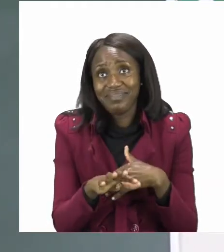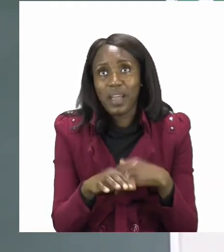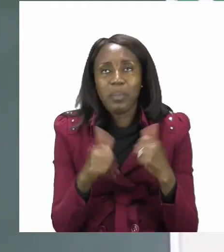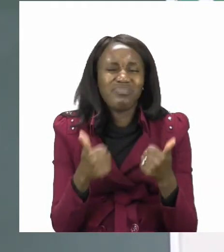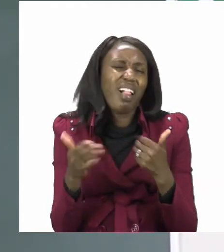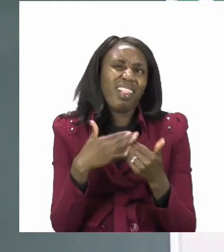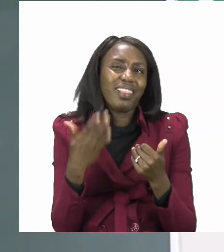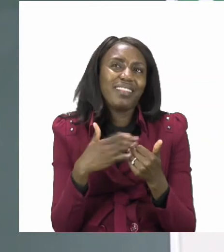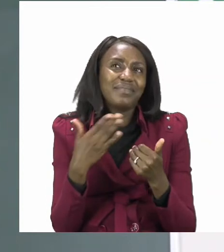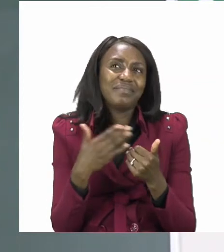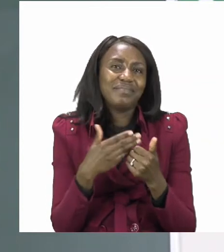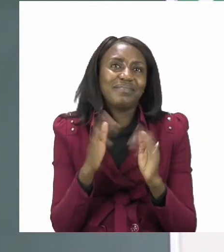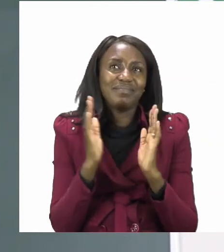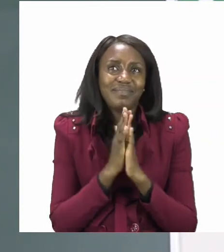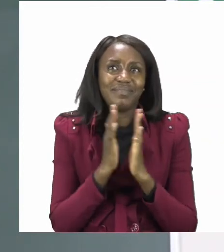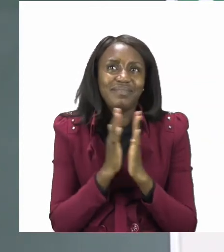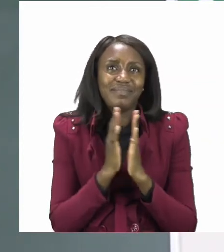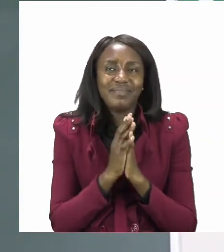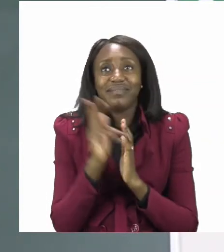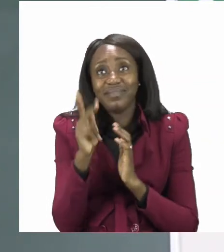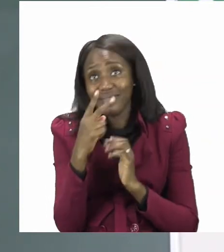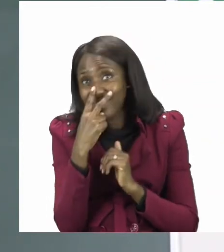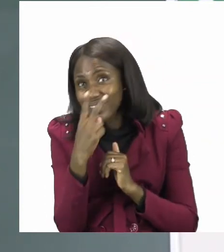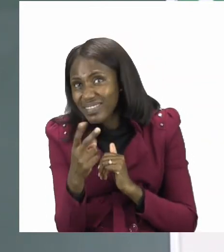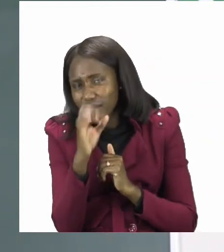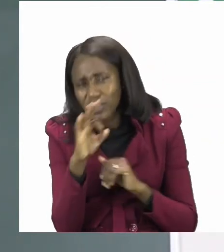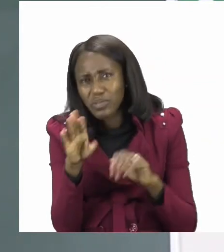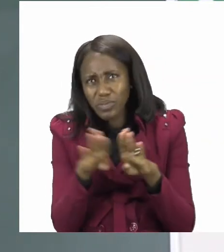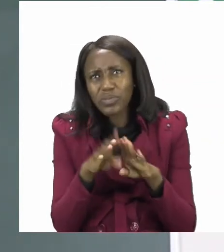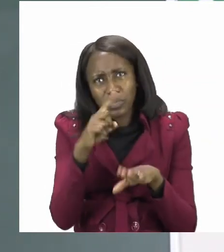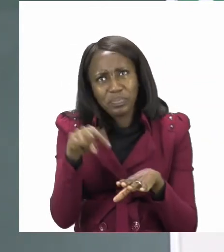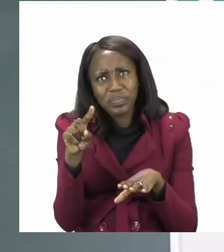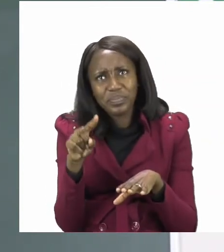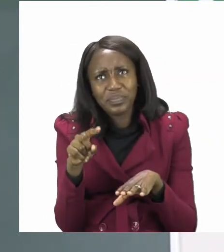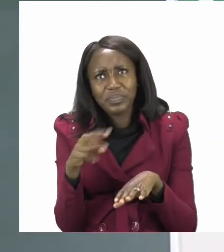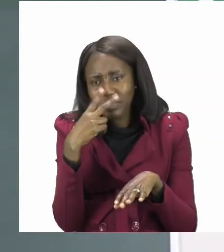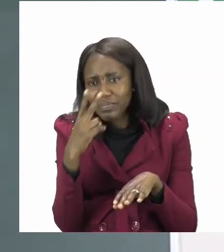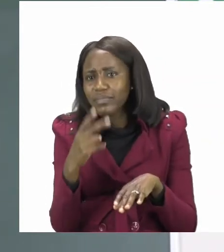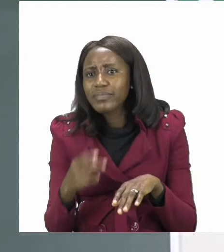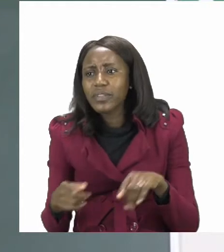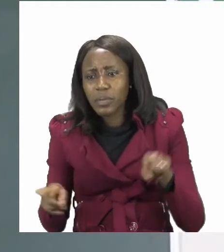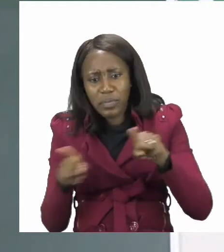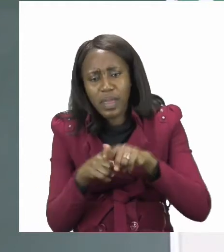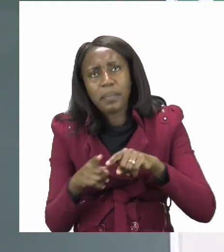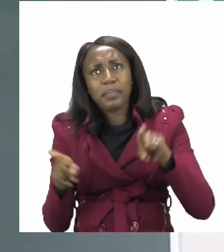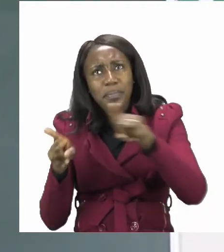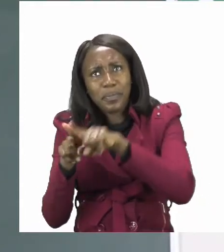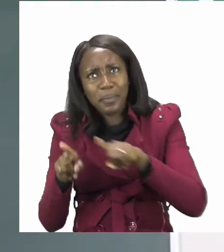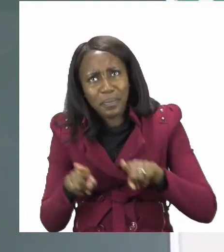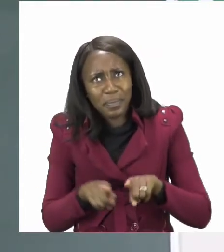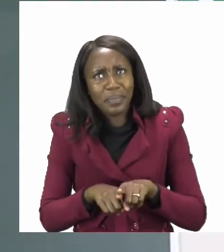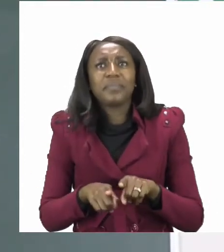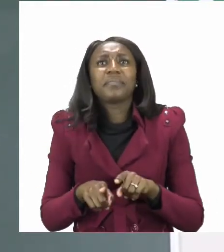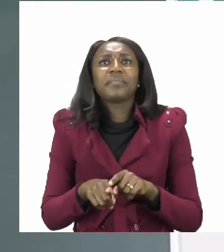simple. So I want you to go and check again if you did the right thing. Make sure that you have matched the 3D shapes